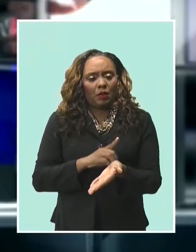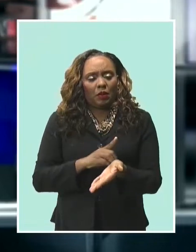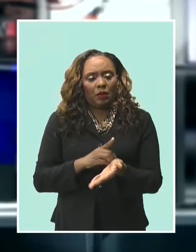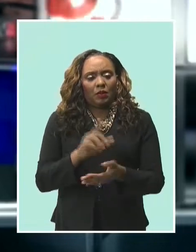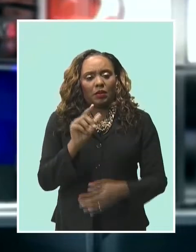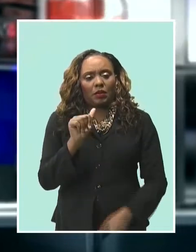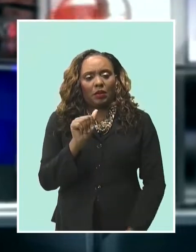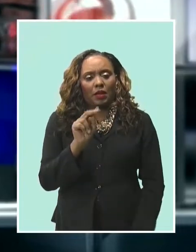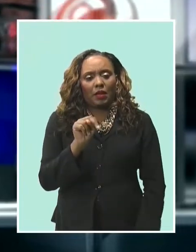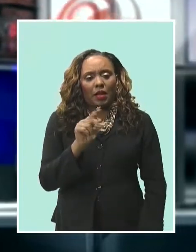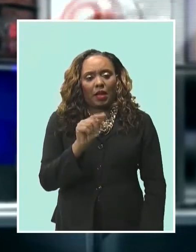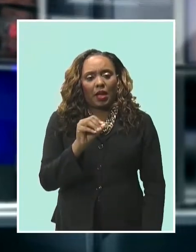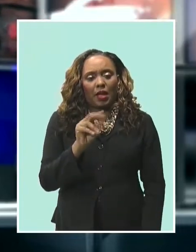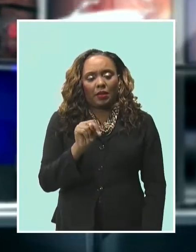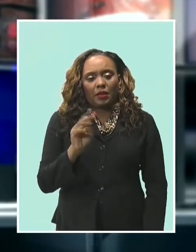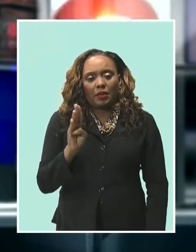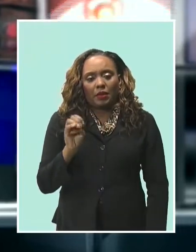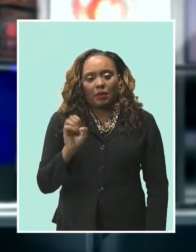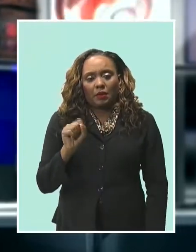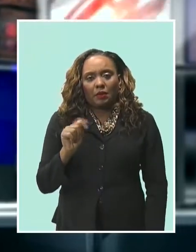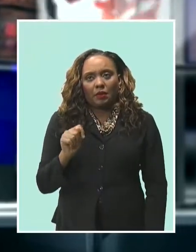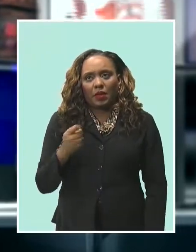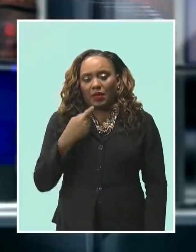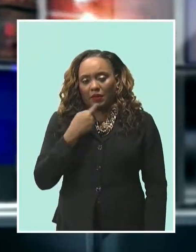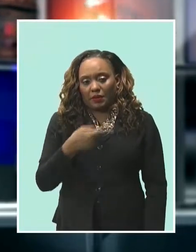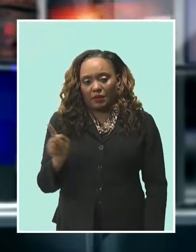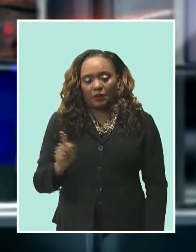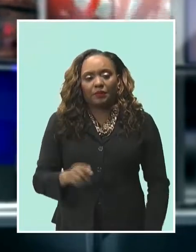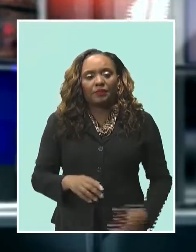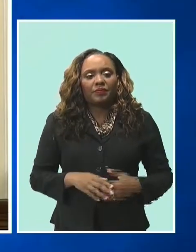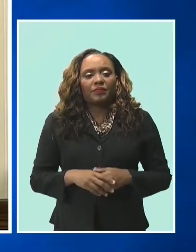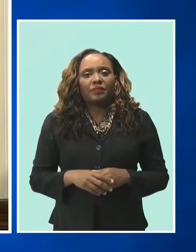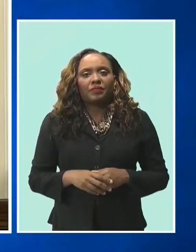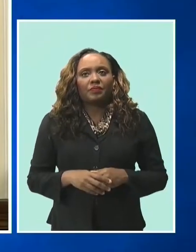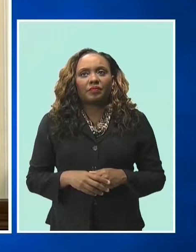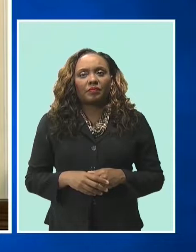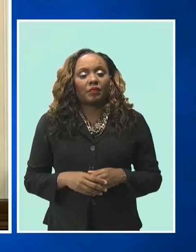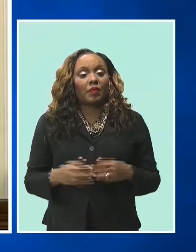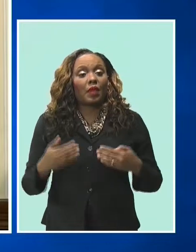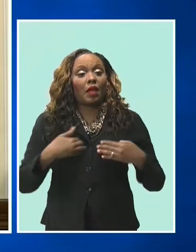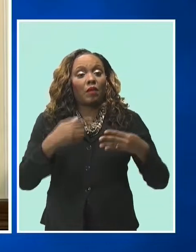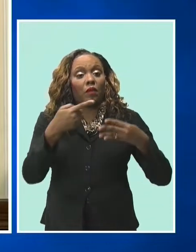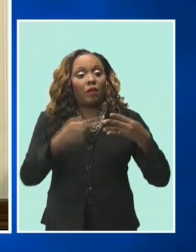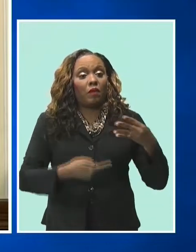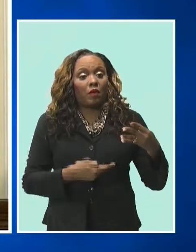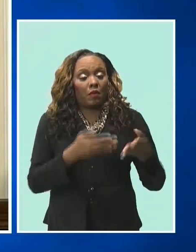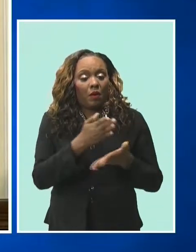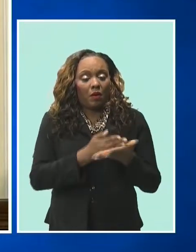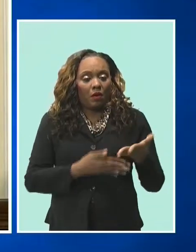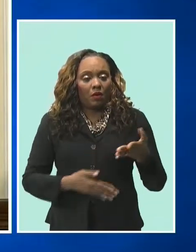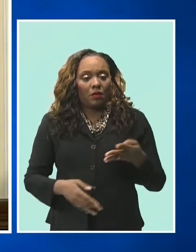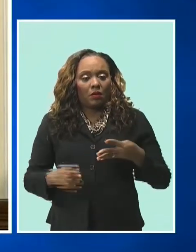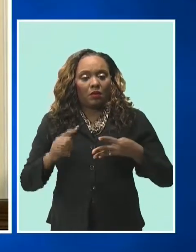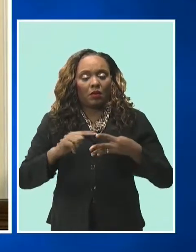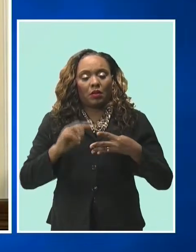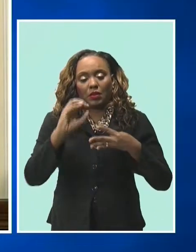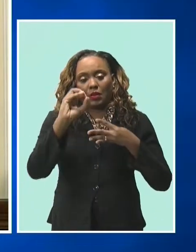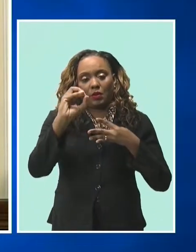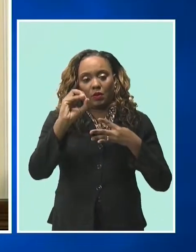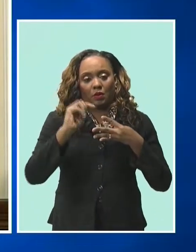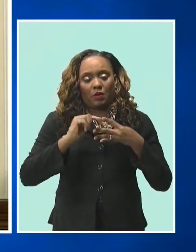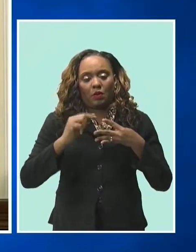Officer Dr. Anton Best. Let's hear what he had to say. We have 4 stages of the plan, starting at stage 0, where we are right